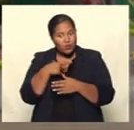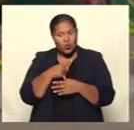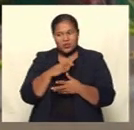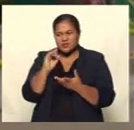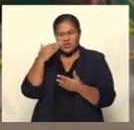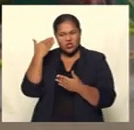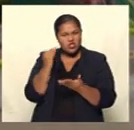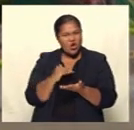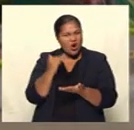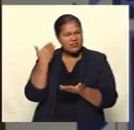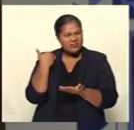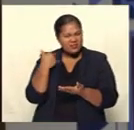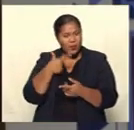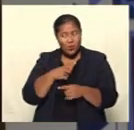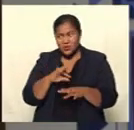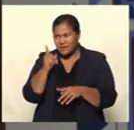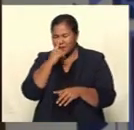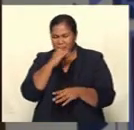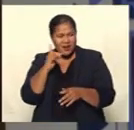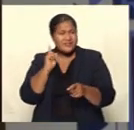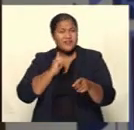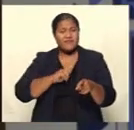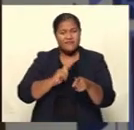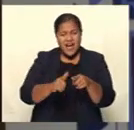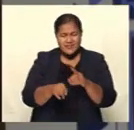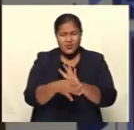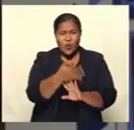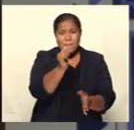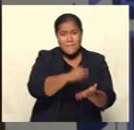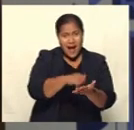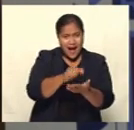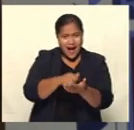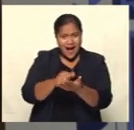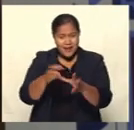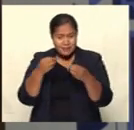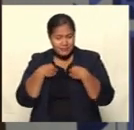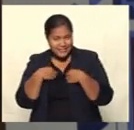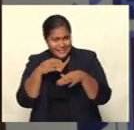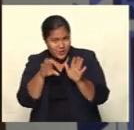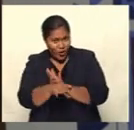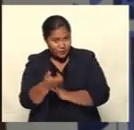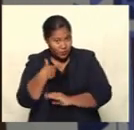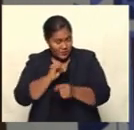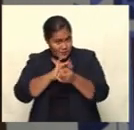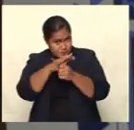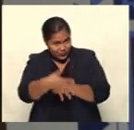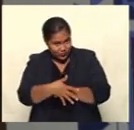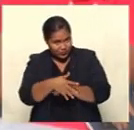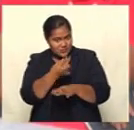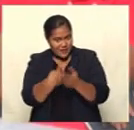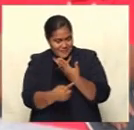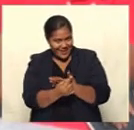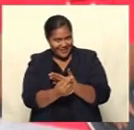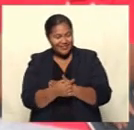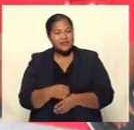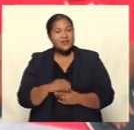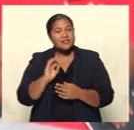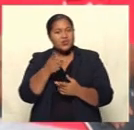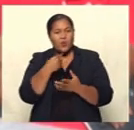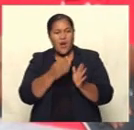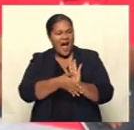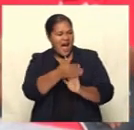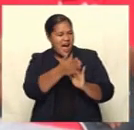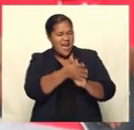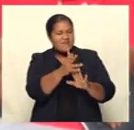goods due to panic buying and increased business costs caused by COVID-19 operating protocols. Higher commodity